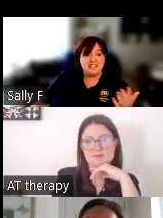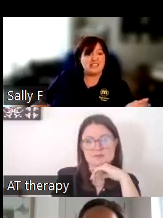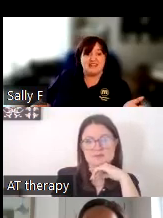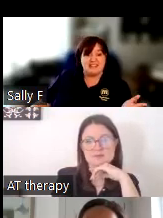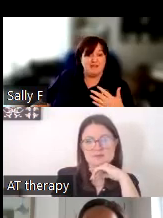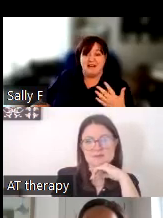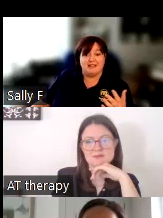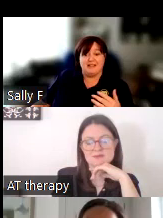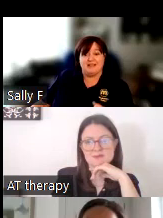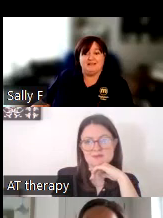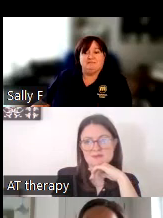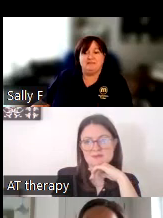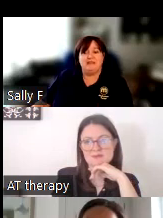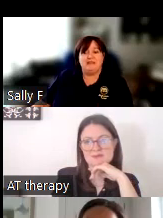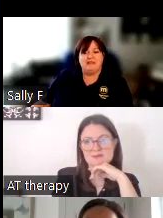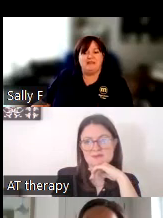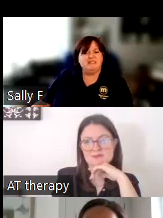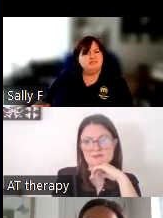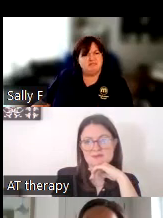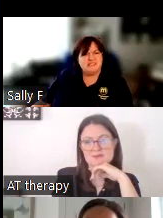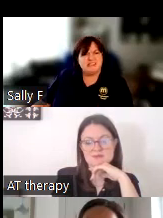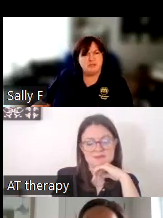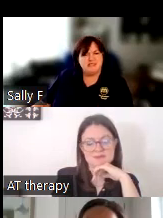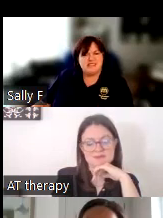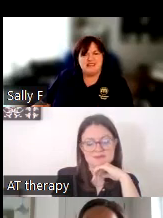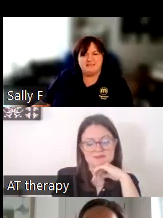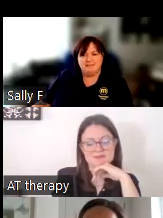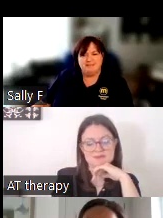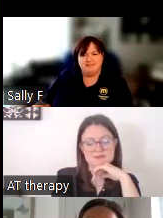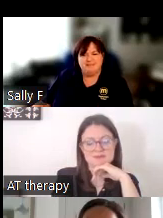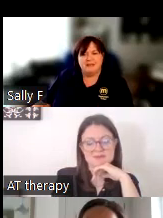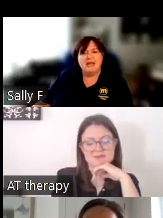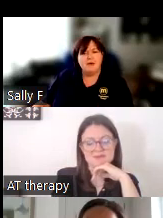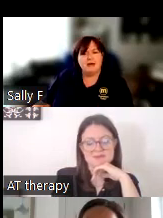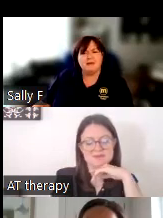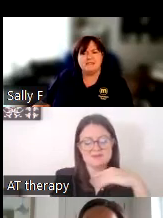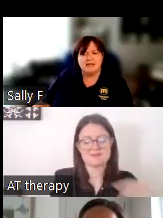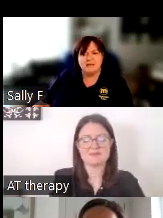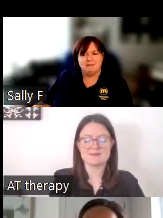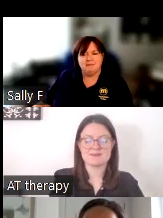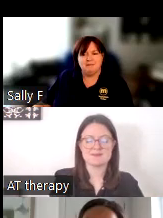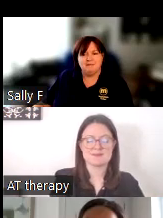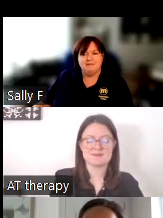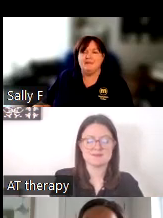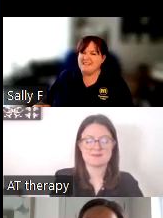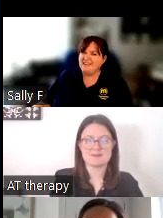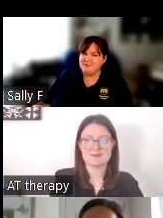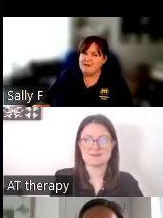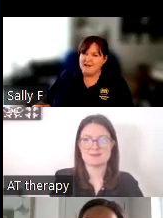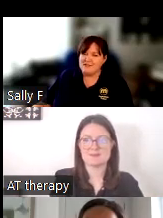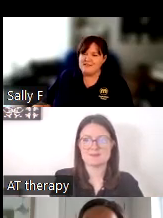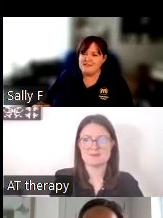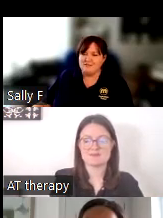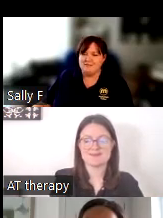didn't understand it or anything like that. I said, fancy a cup of tea? How about a biscuit? My dad